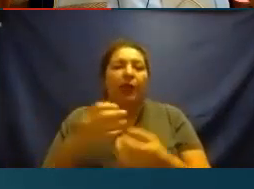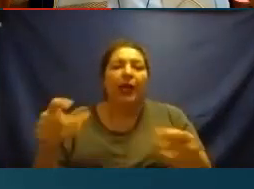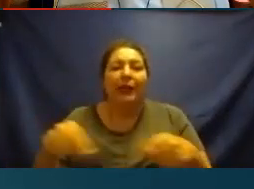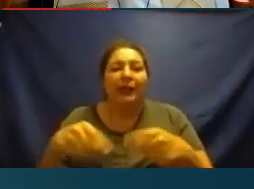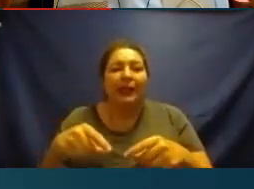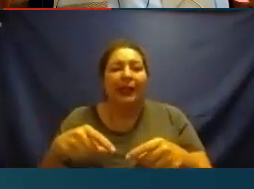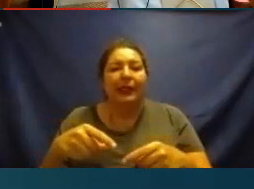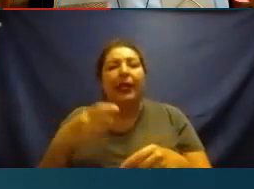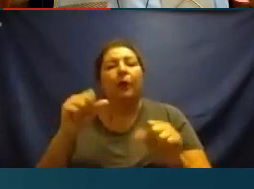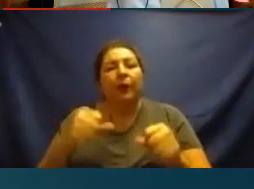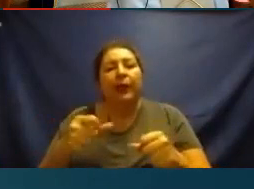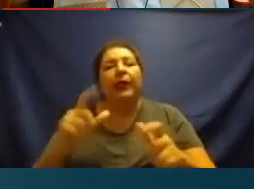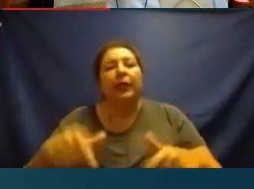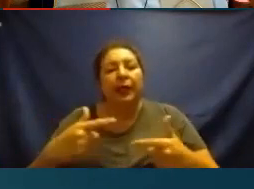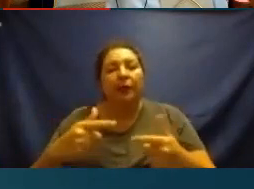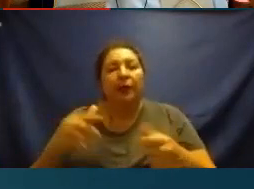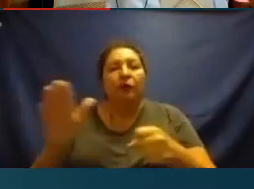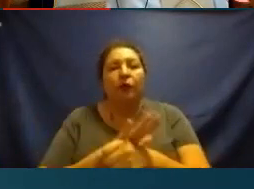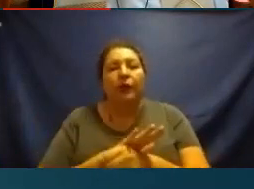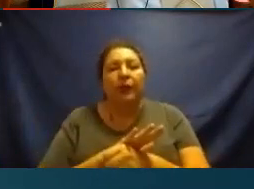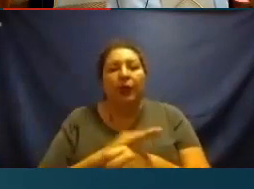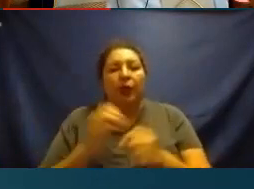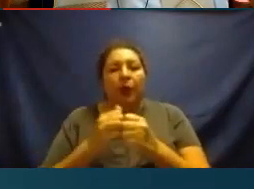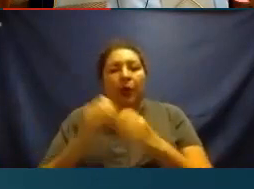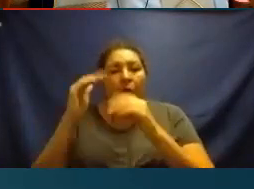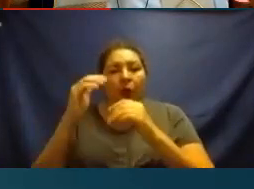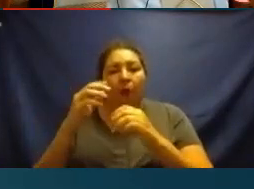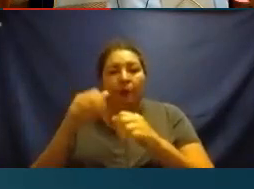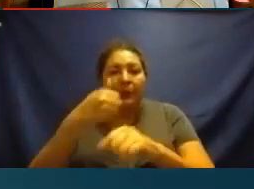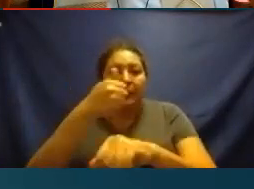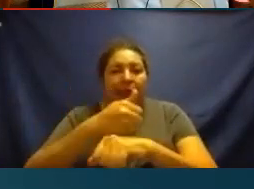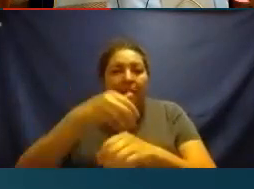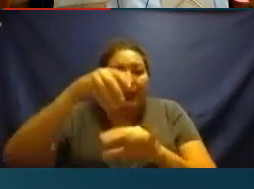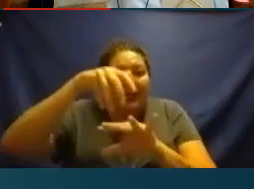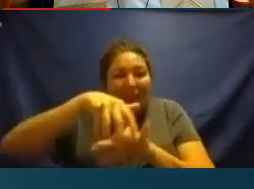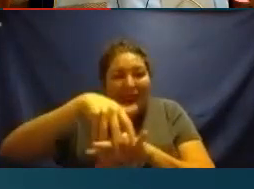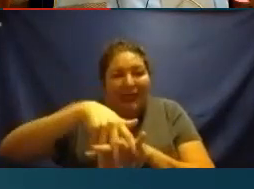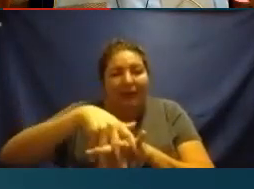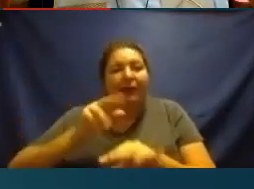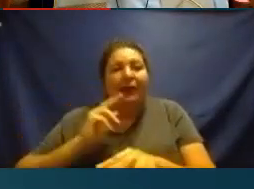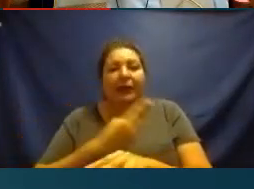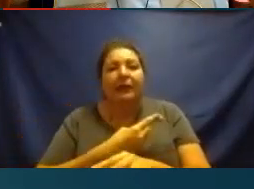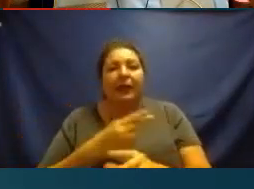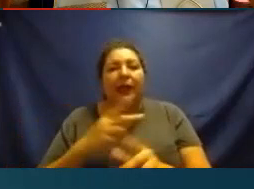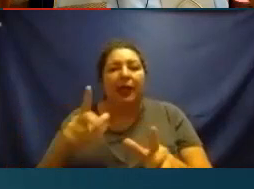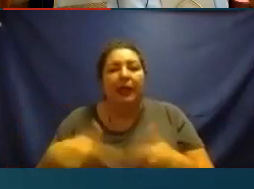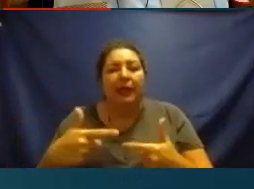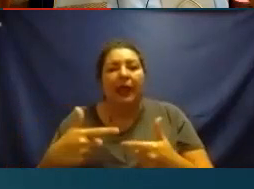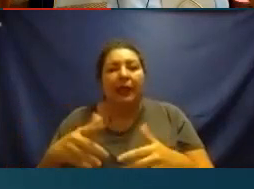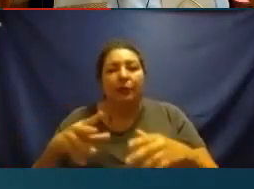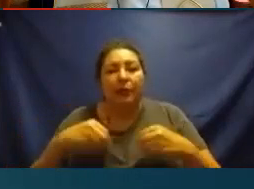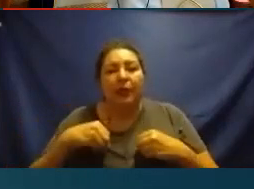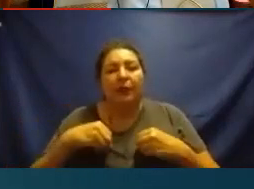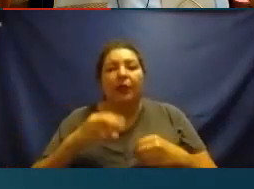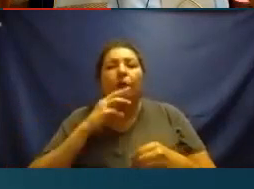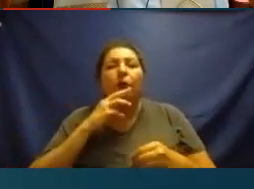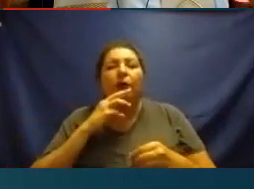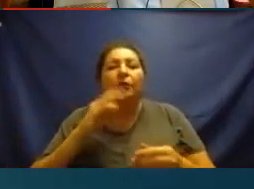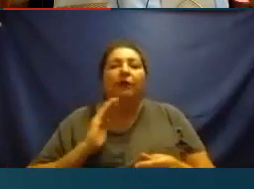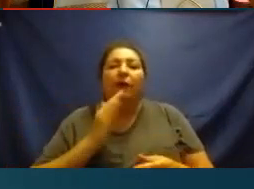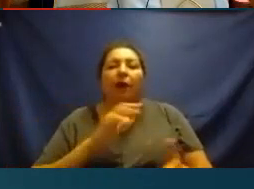out fully the hope planted within us and the new lives we receive in the waters of our baptism. Lord, in your mercy.